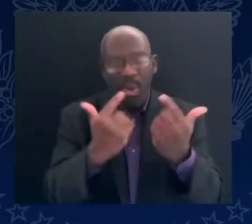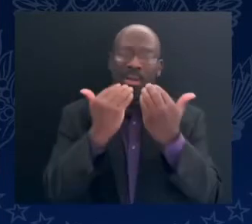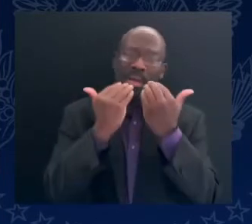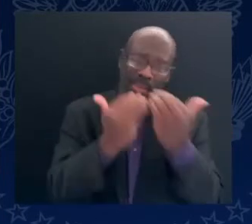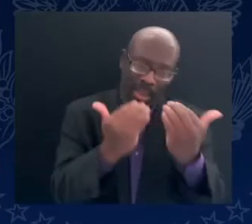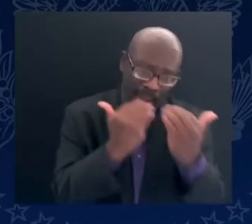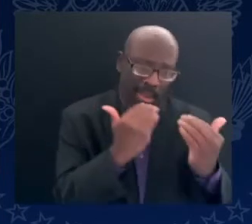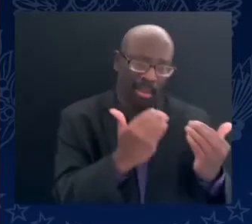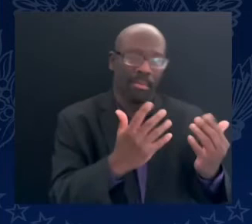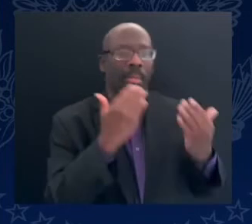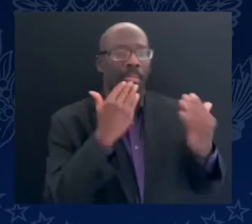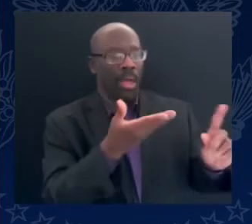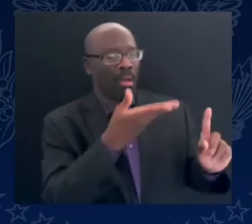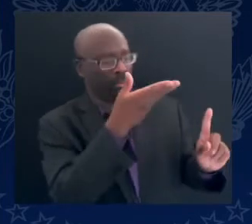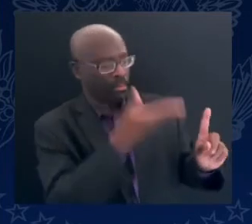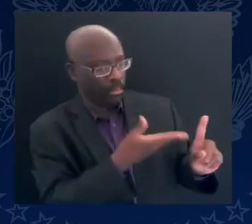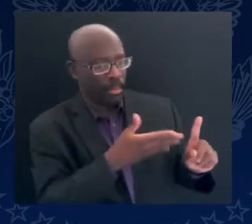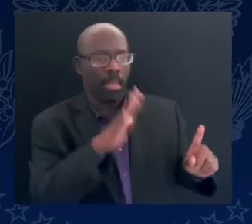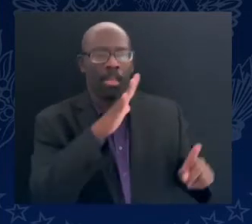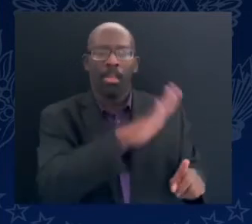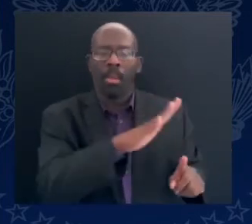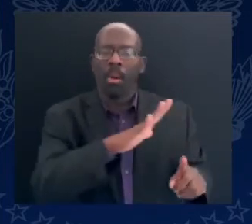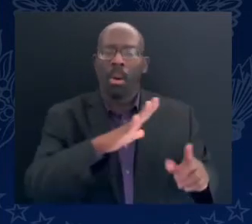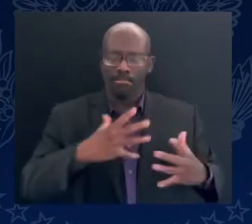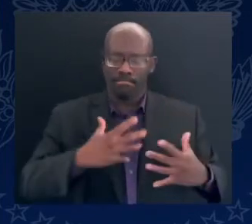nation. Ladies and gentlemen,